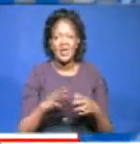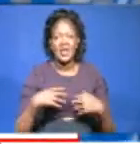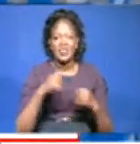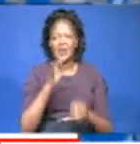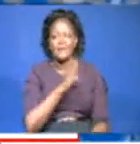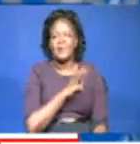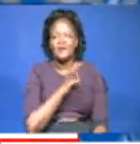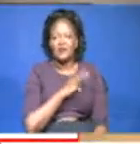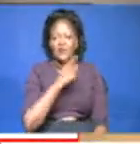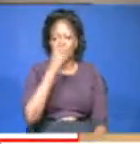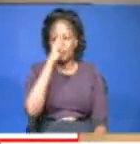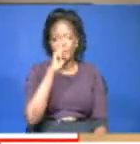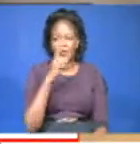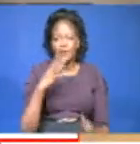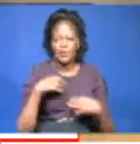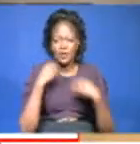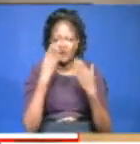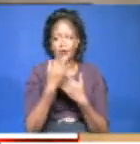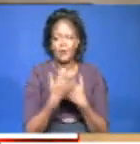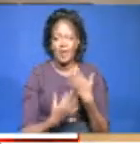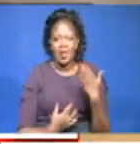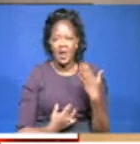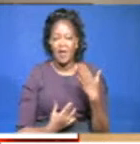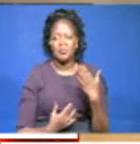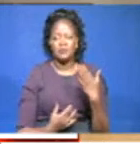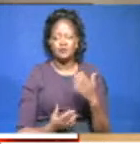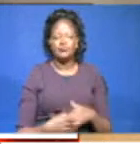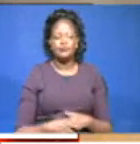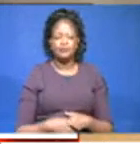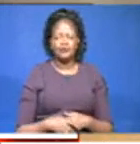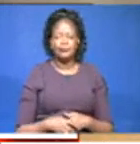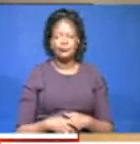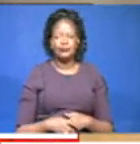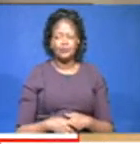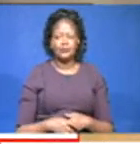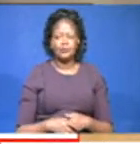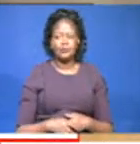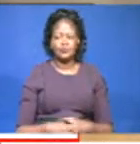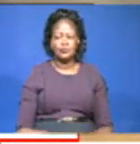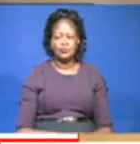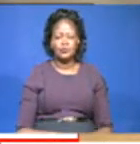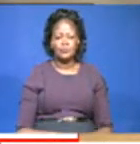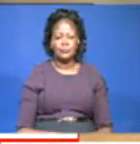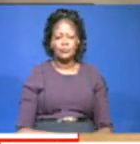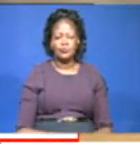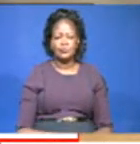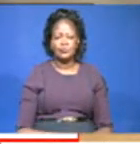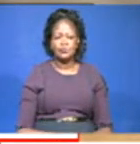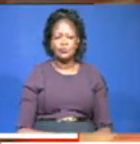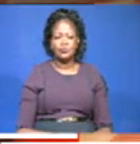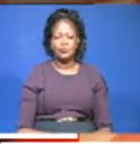for the donor. Pauline Nasimiu for Channel One News, Nairobi.